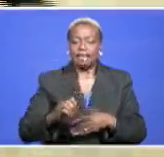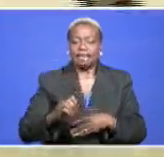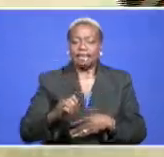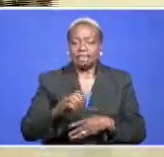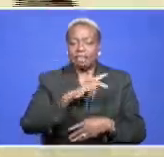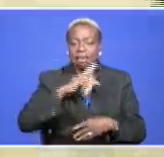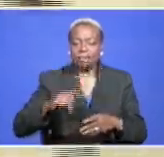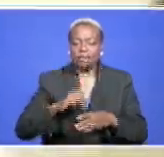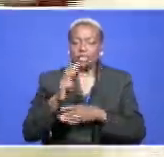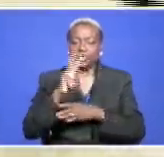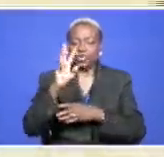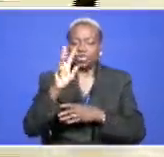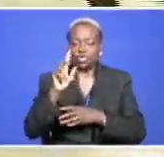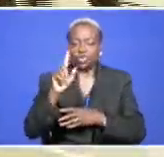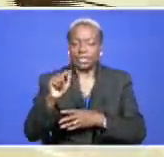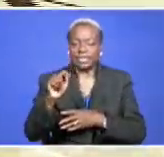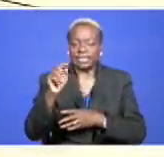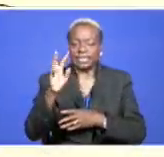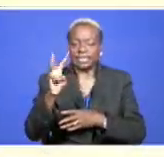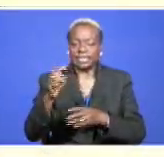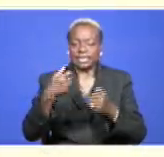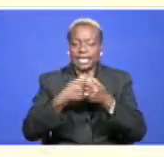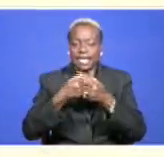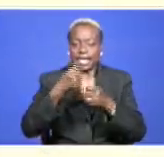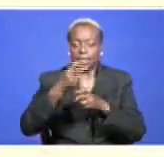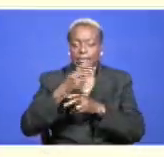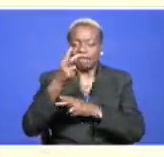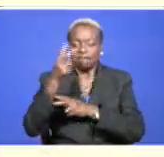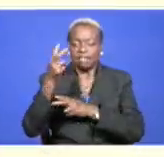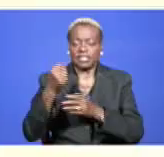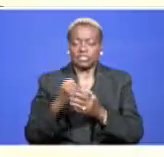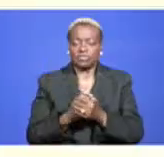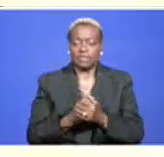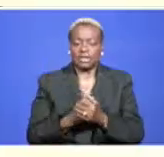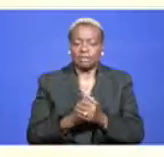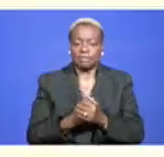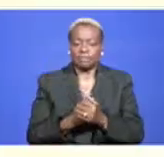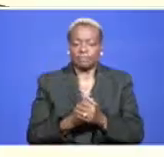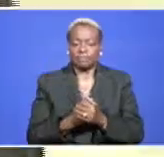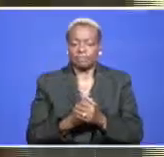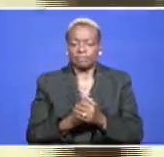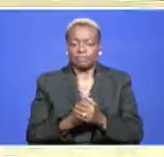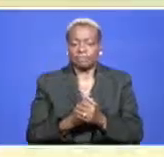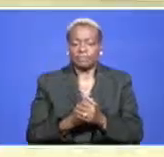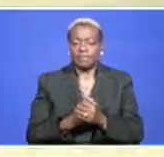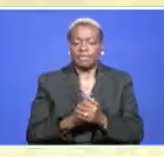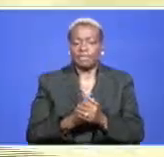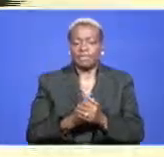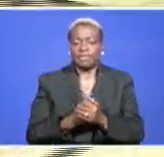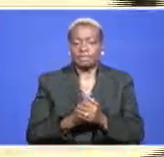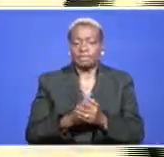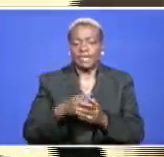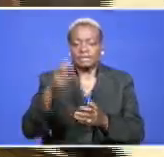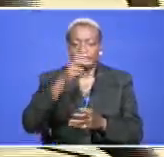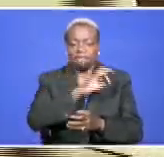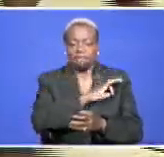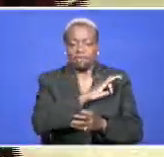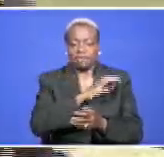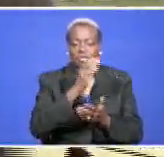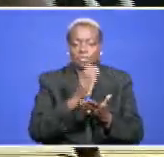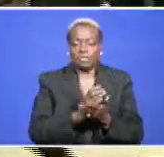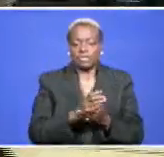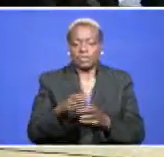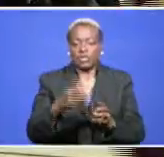with a 2016 Game 1 victory. Conde Smith had 6 points and 7 boards for Prince Will. Tayshawn Clark stomping his way to